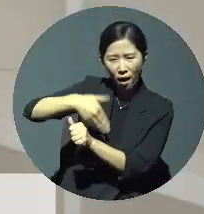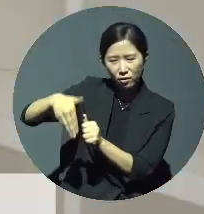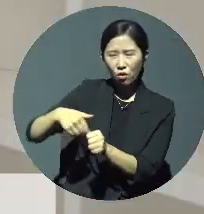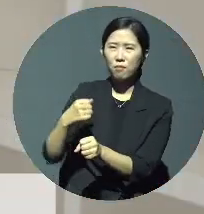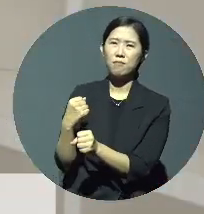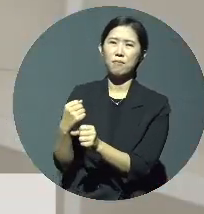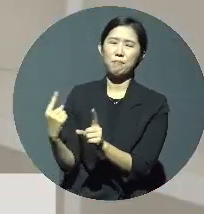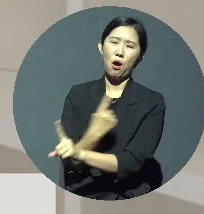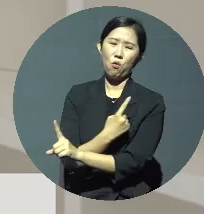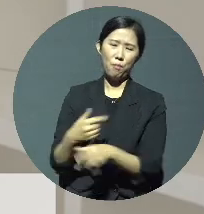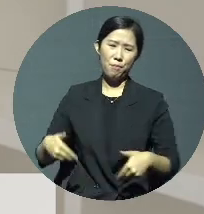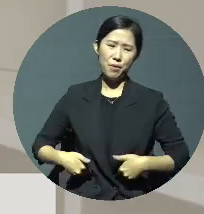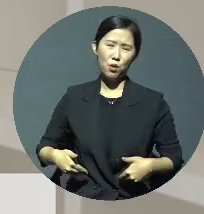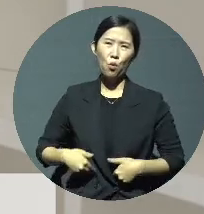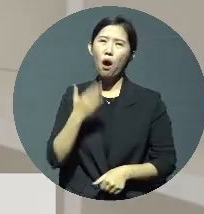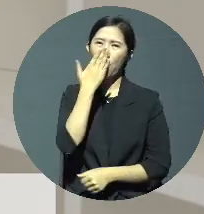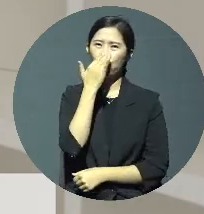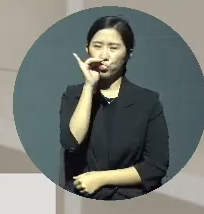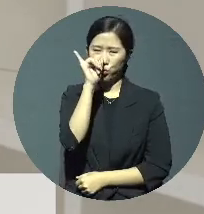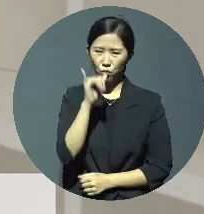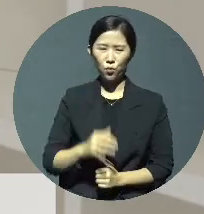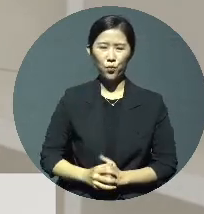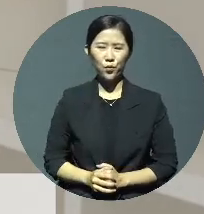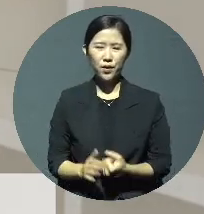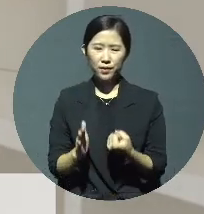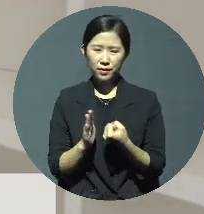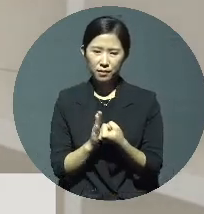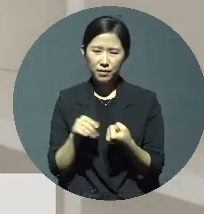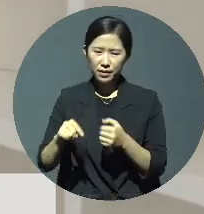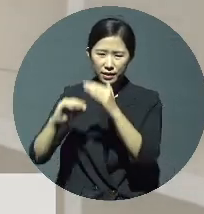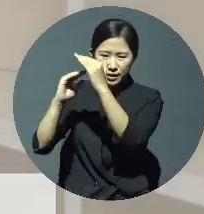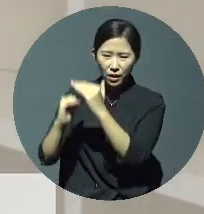that's another amazing aspect of climate change